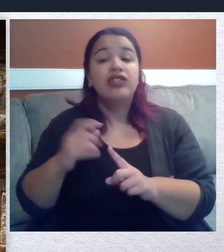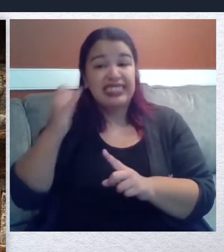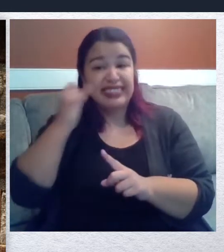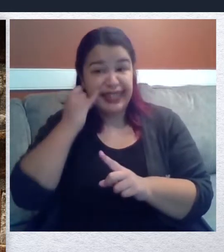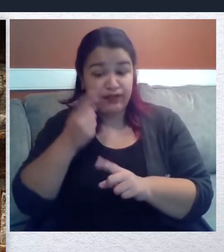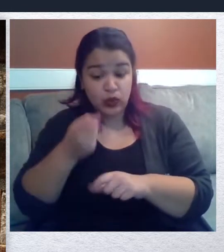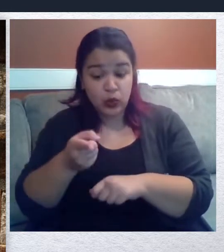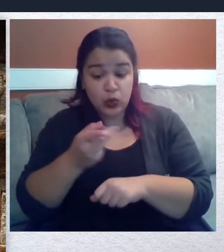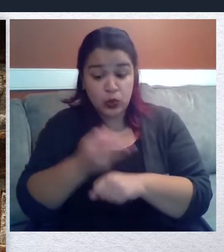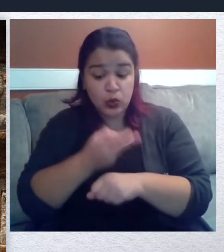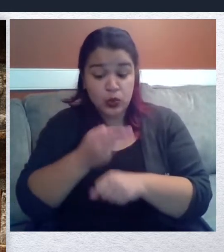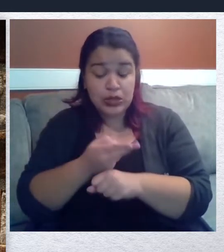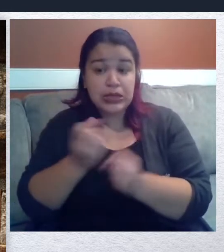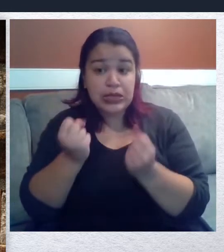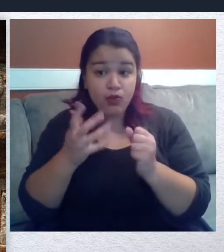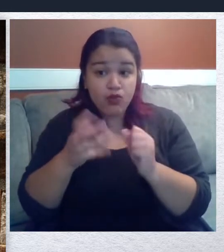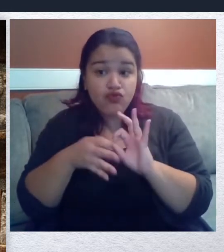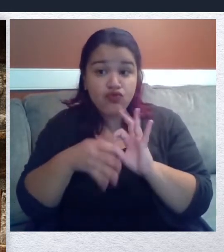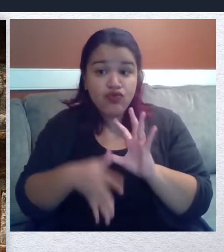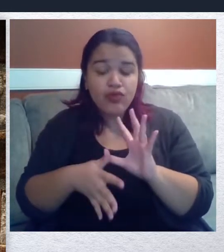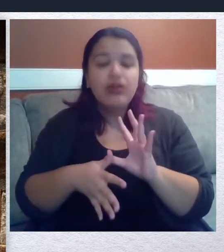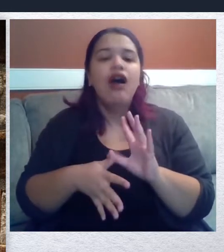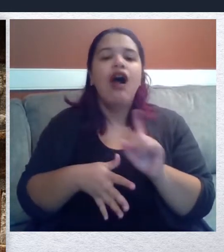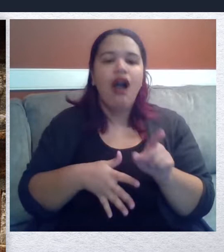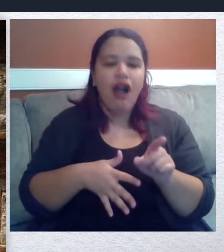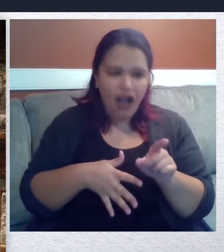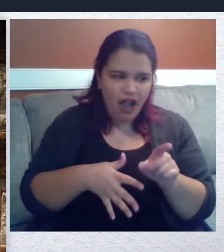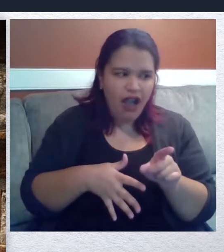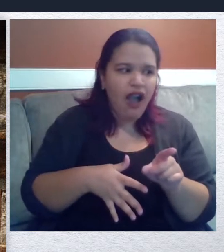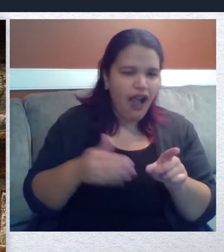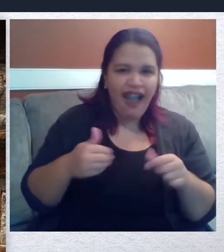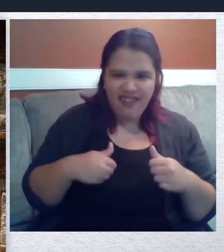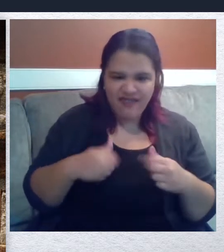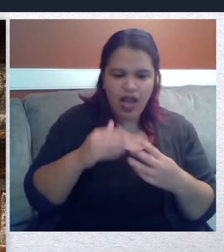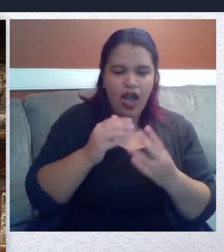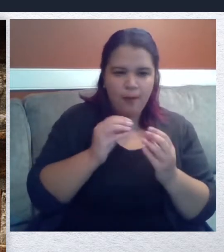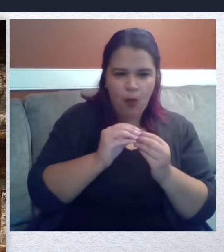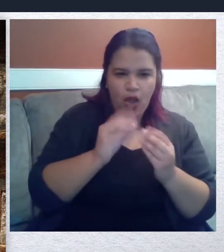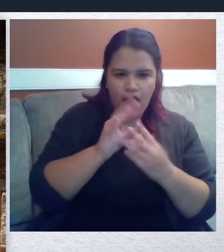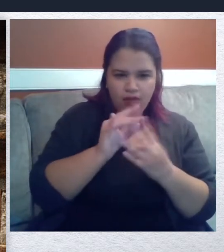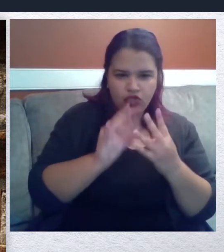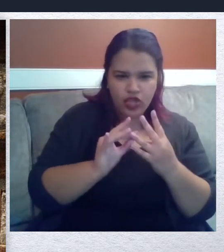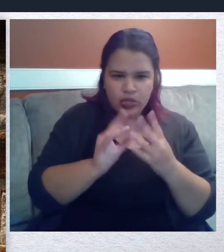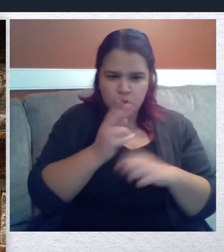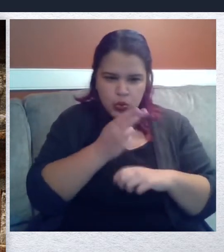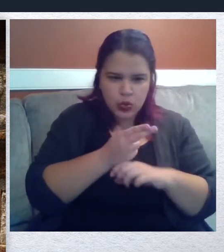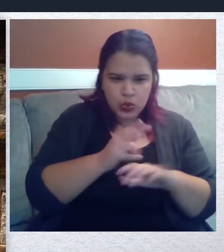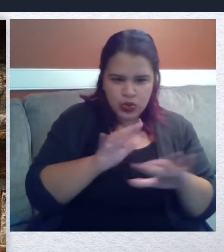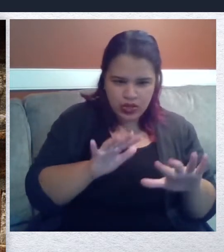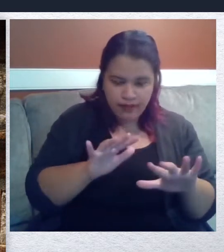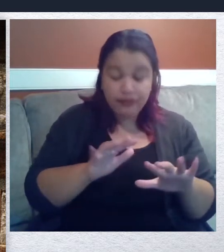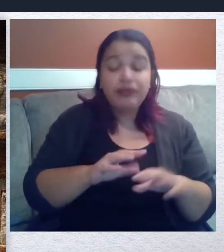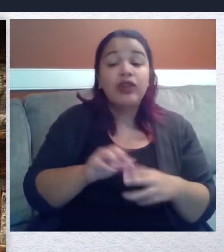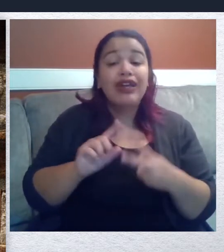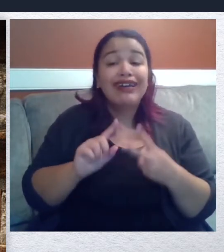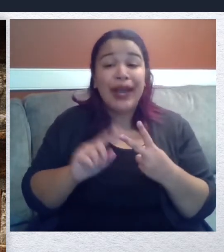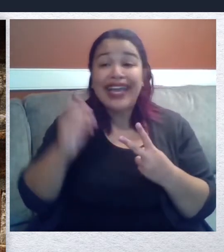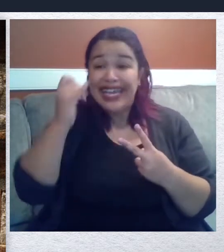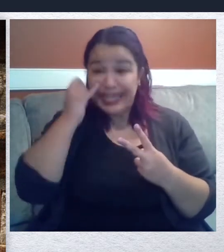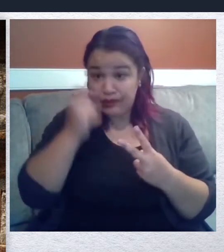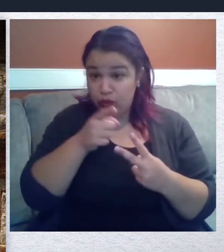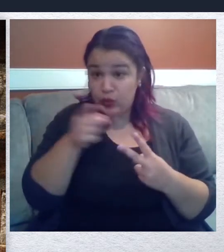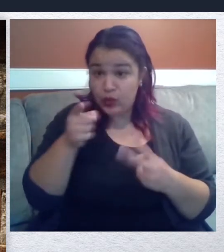Also, if the candidate is joining from a mobile device, they will need to download the app. Let's start by looking